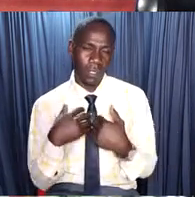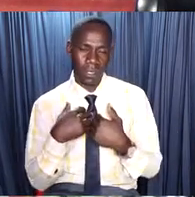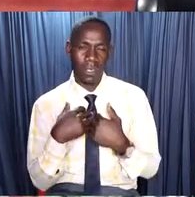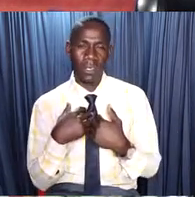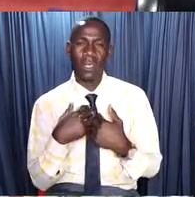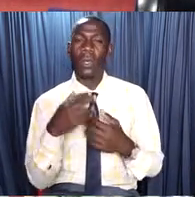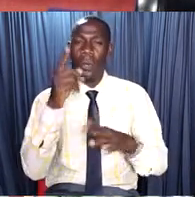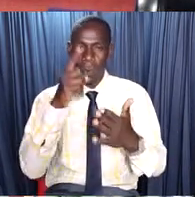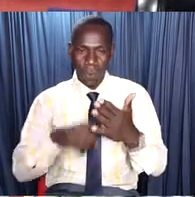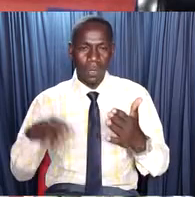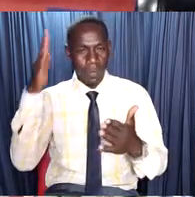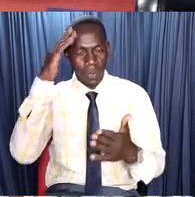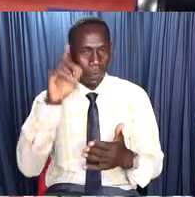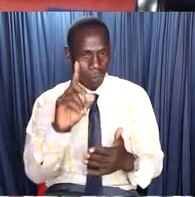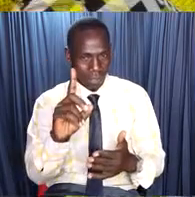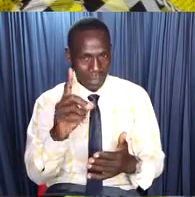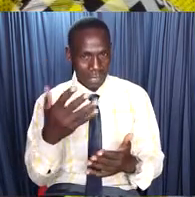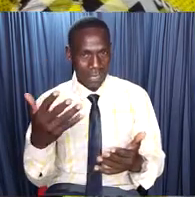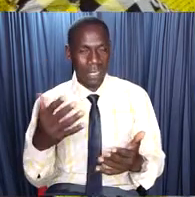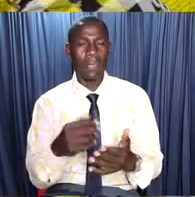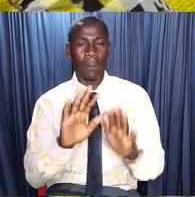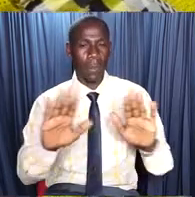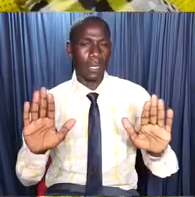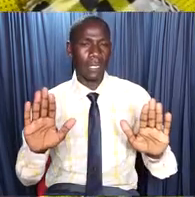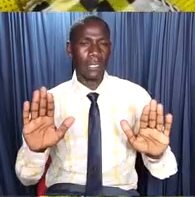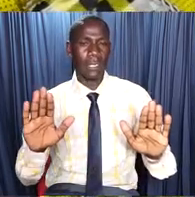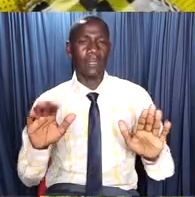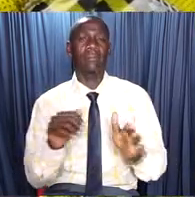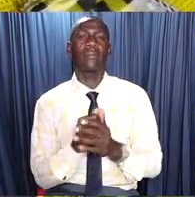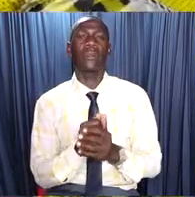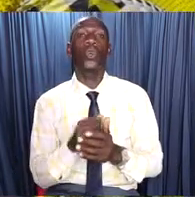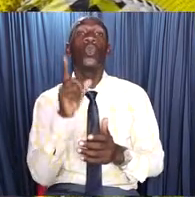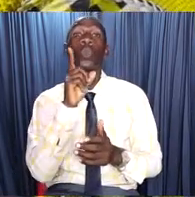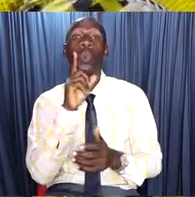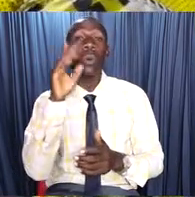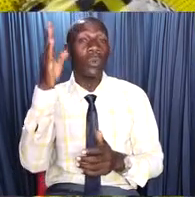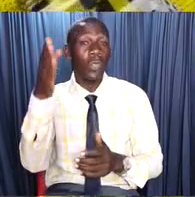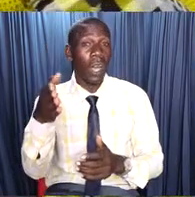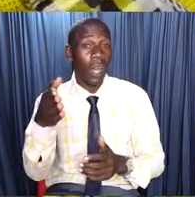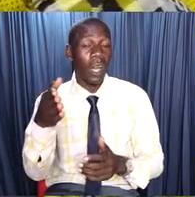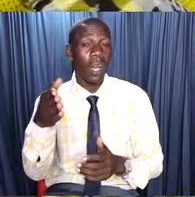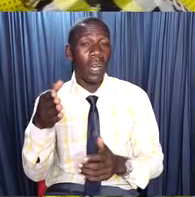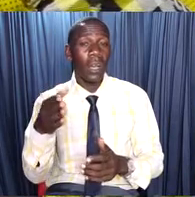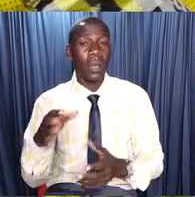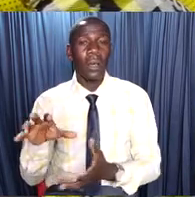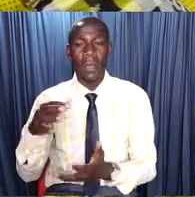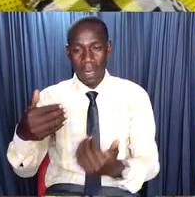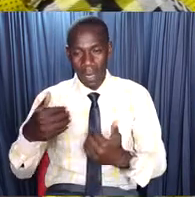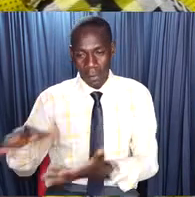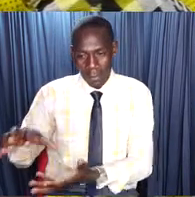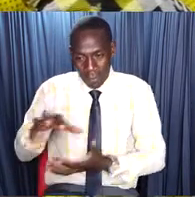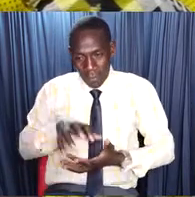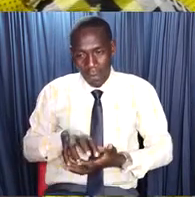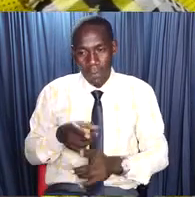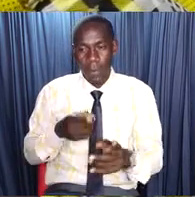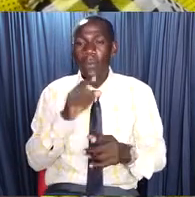tired. Yeye ajualo ni moja. What he knows is just one thing. Bas. That's it. Kesho huyu. In future, atapata urithi wa wana. He will